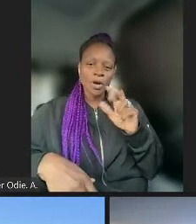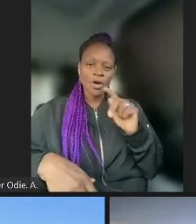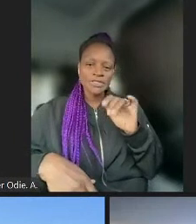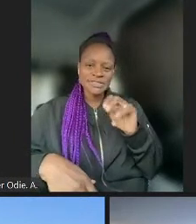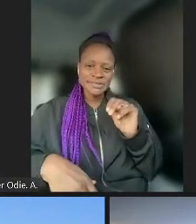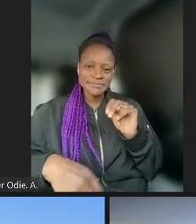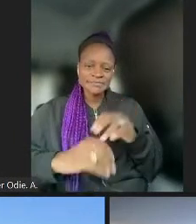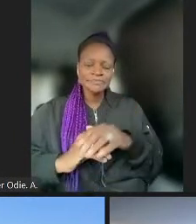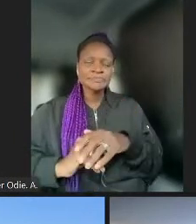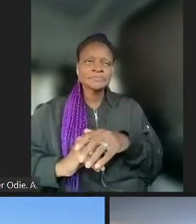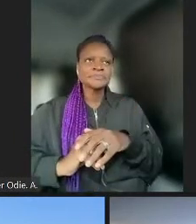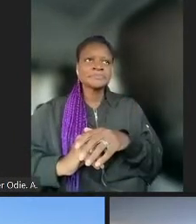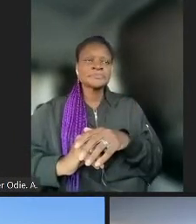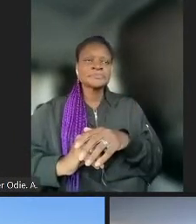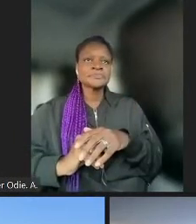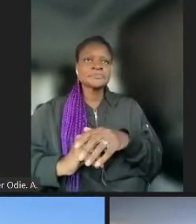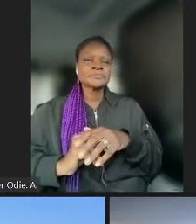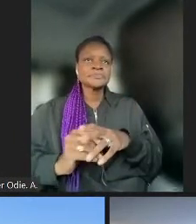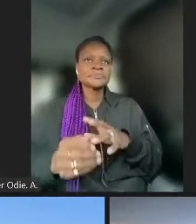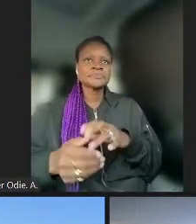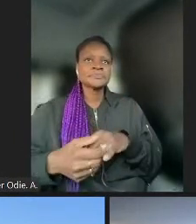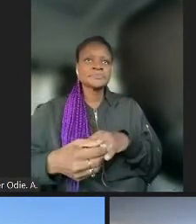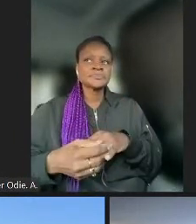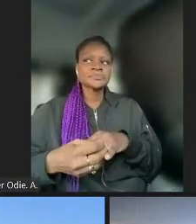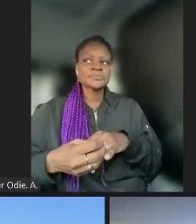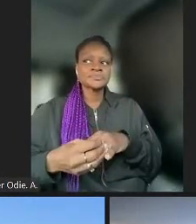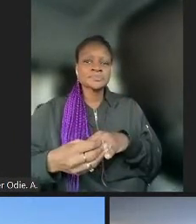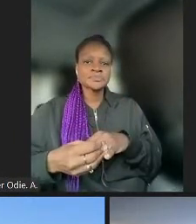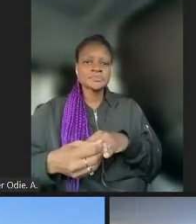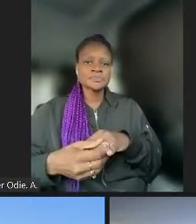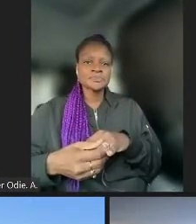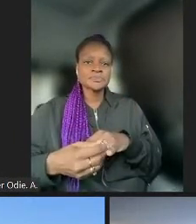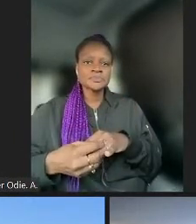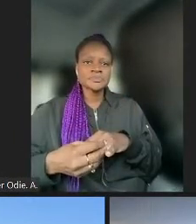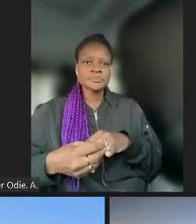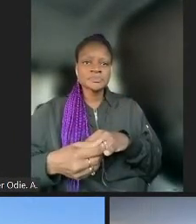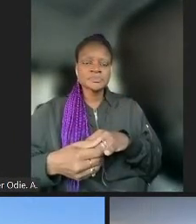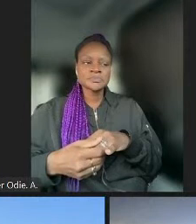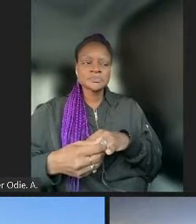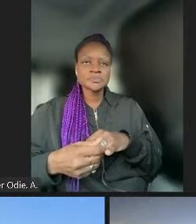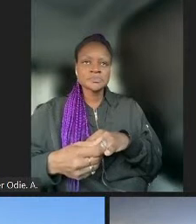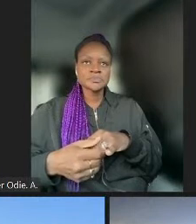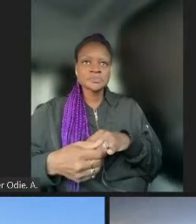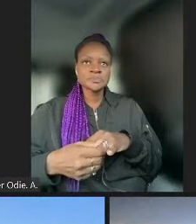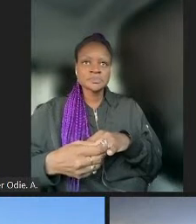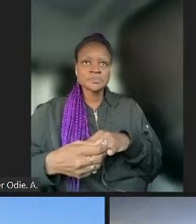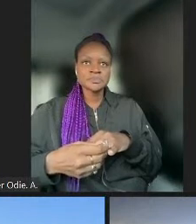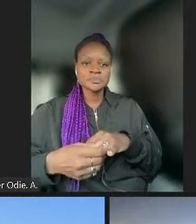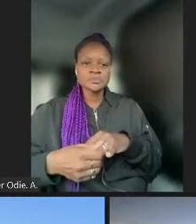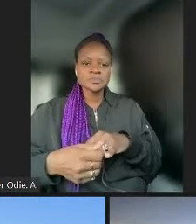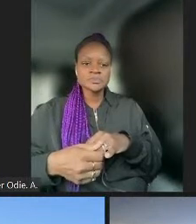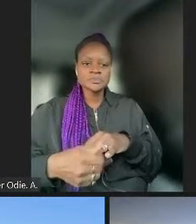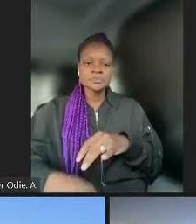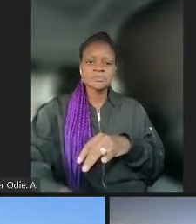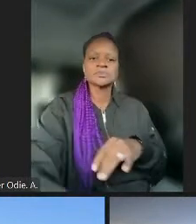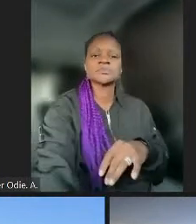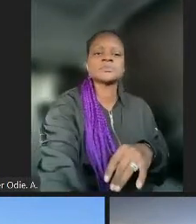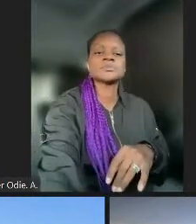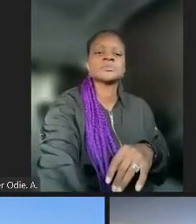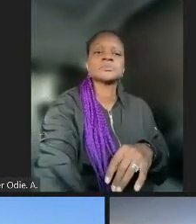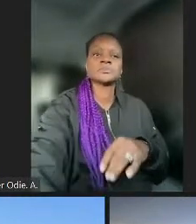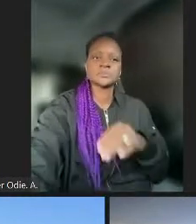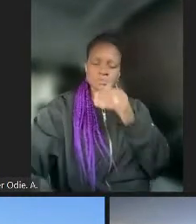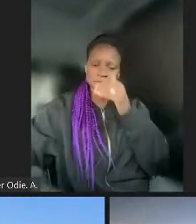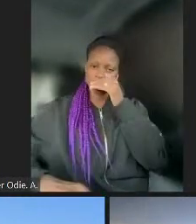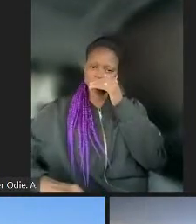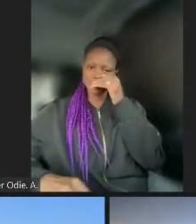I want to turn to another, unless there's more questions from our media partners, I'm going to turn to another question that's